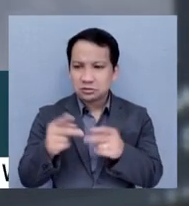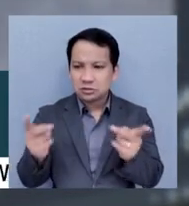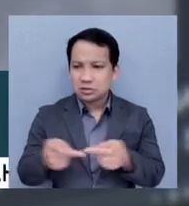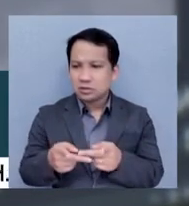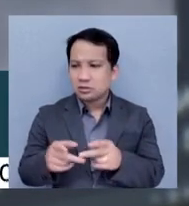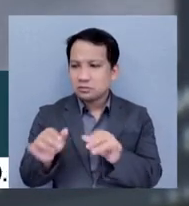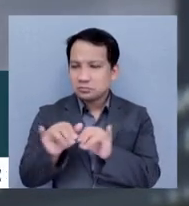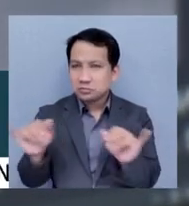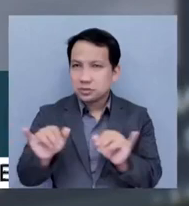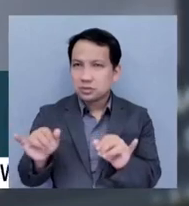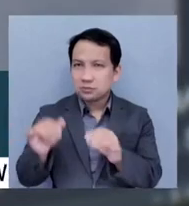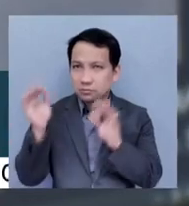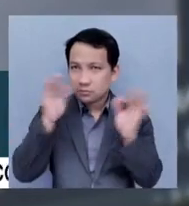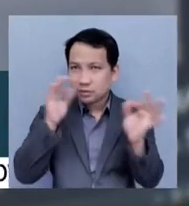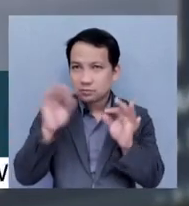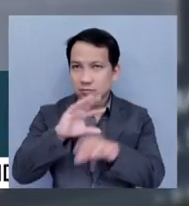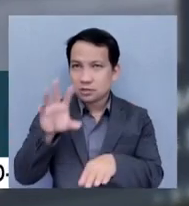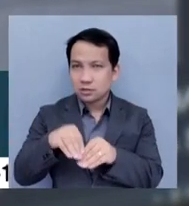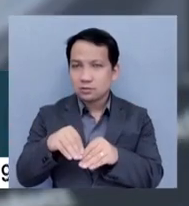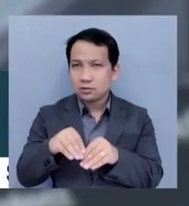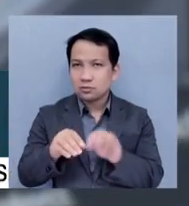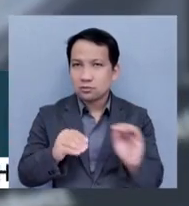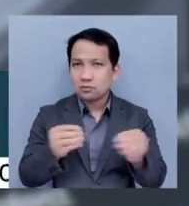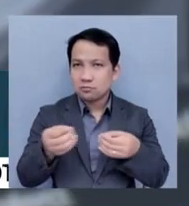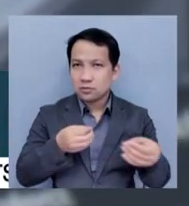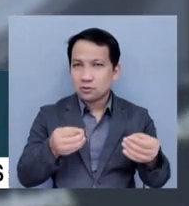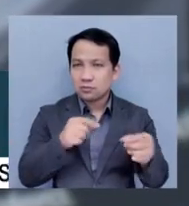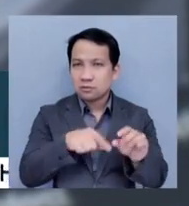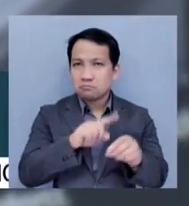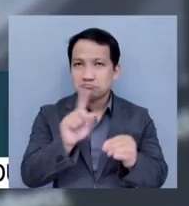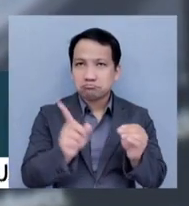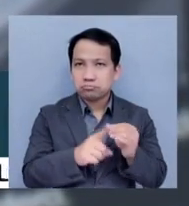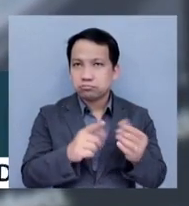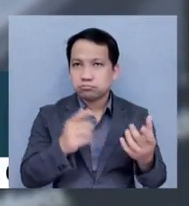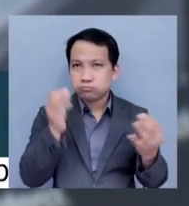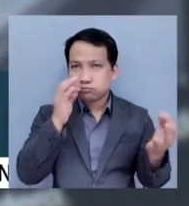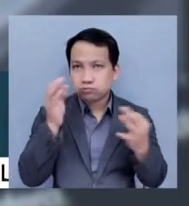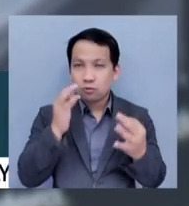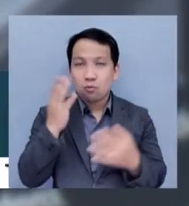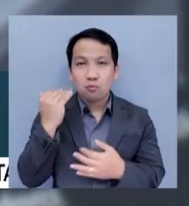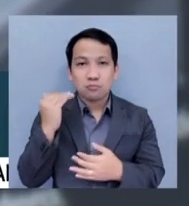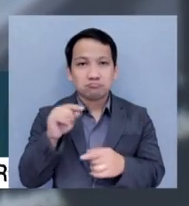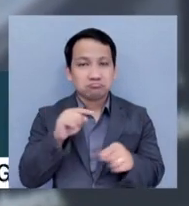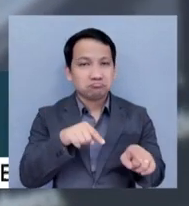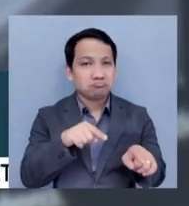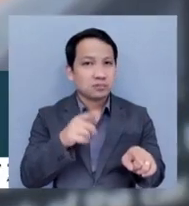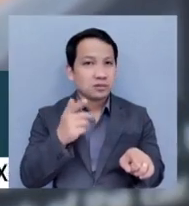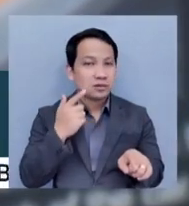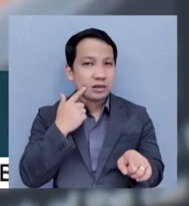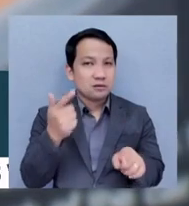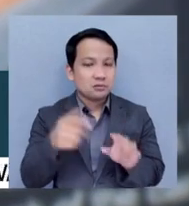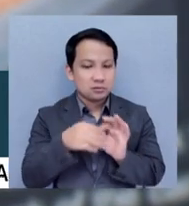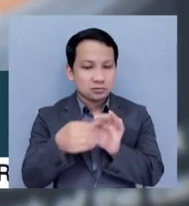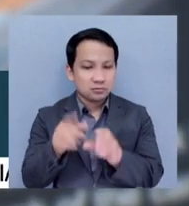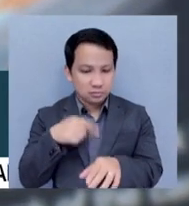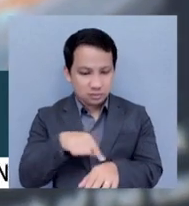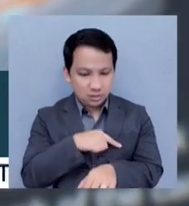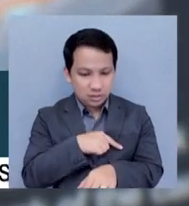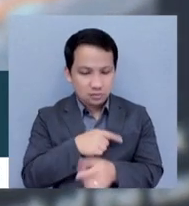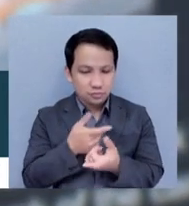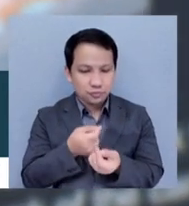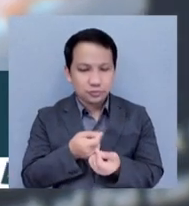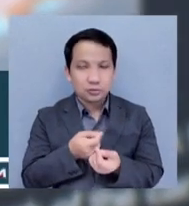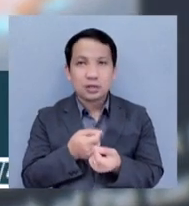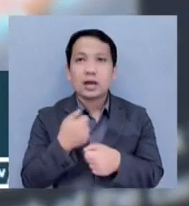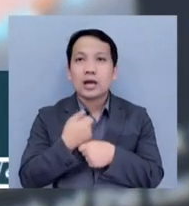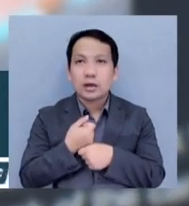Yung illegal drug bypass nila, I say it's illegal simply because they're committing crimes to come up